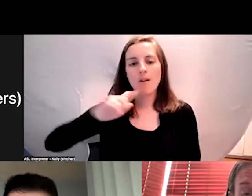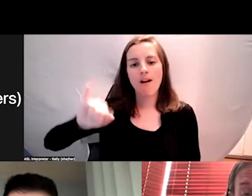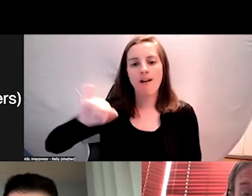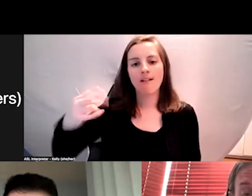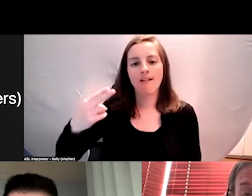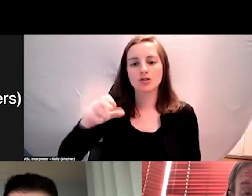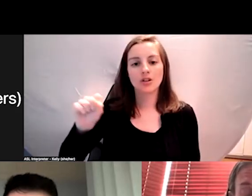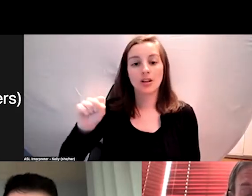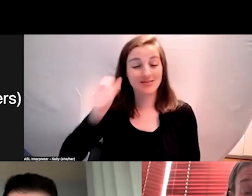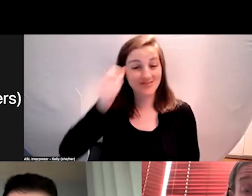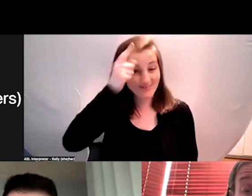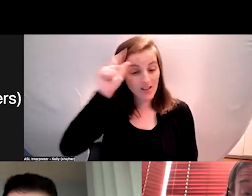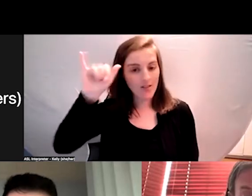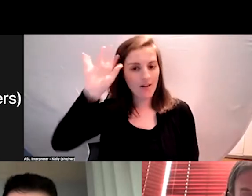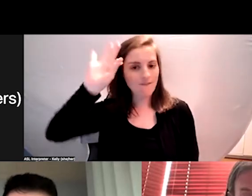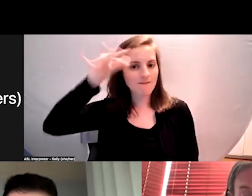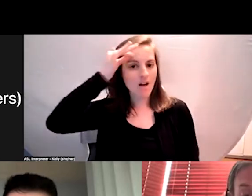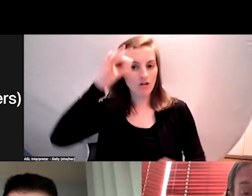federal agency that